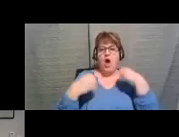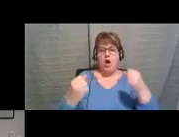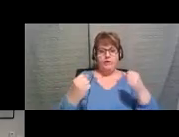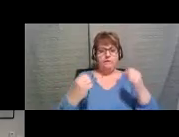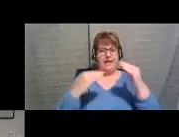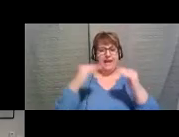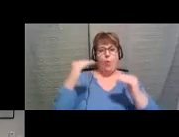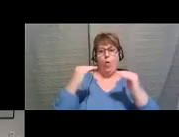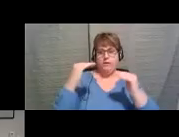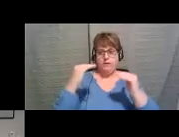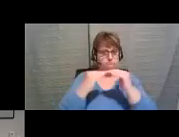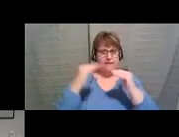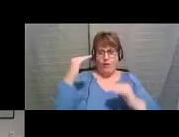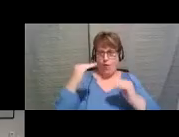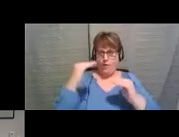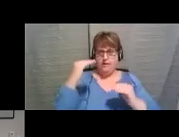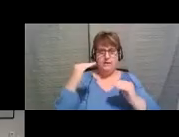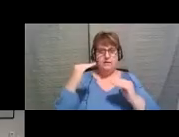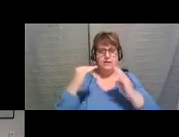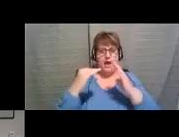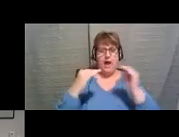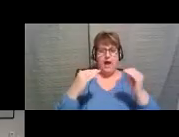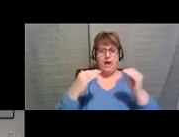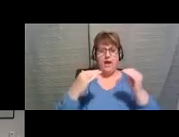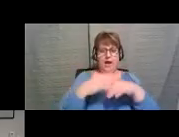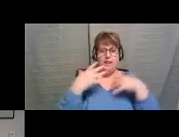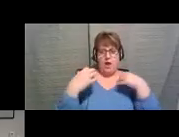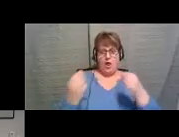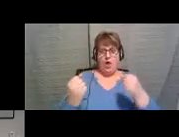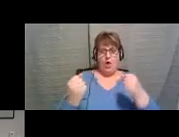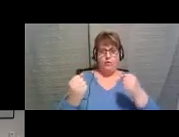health. Again, this is our final